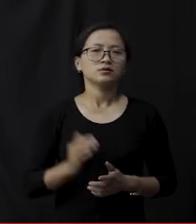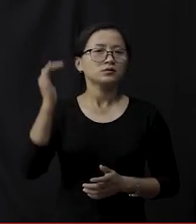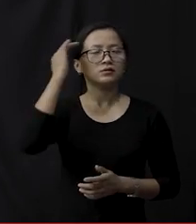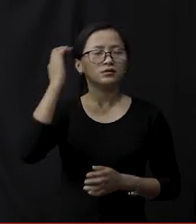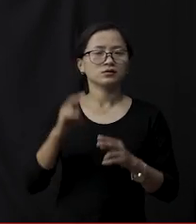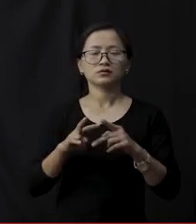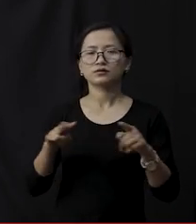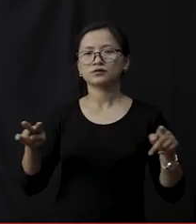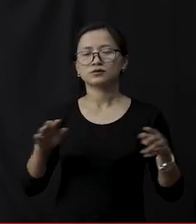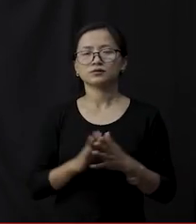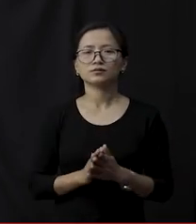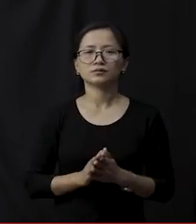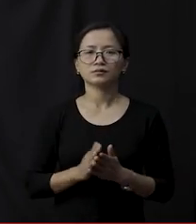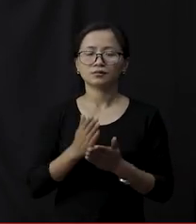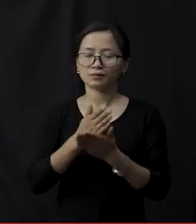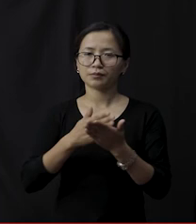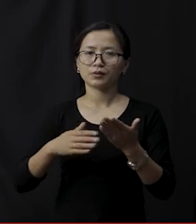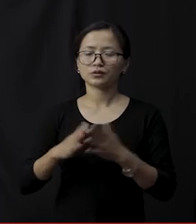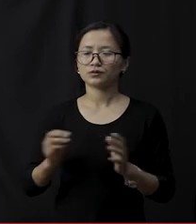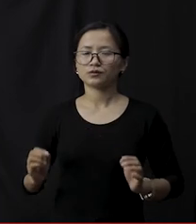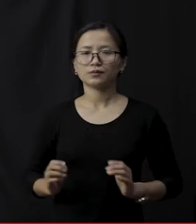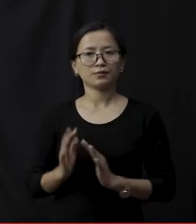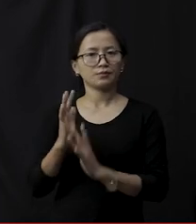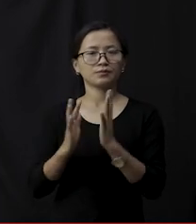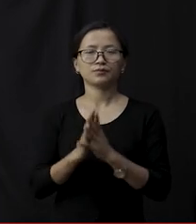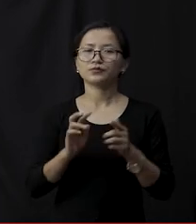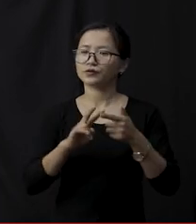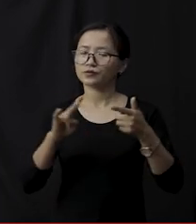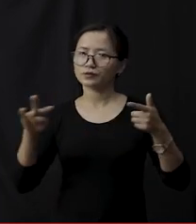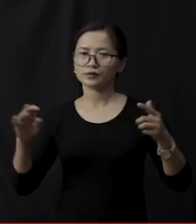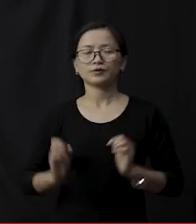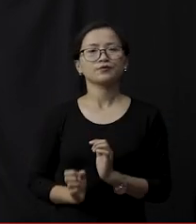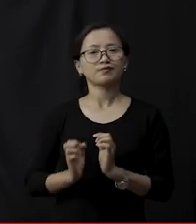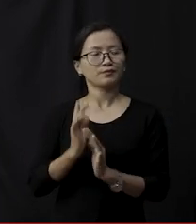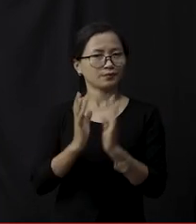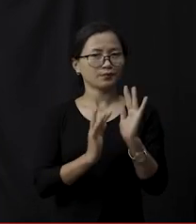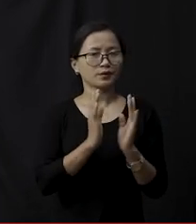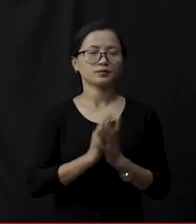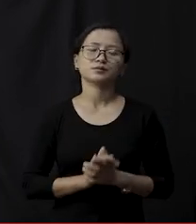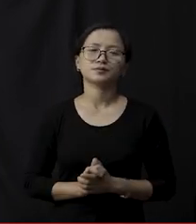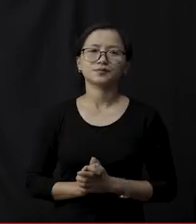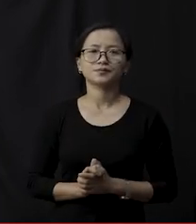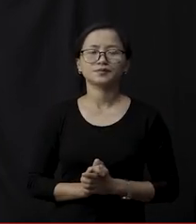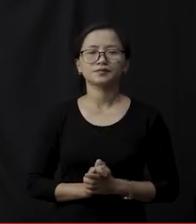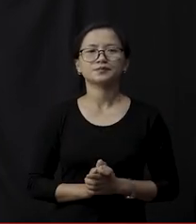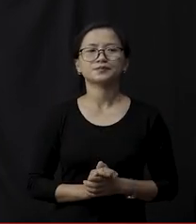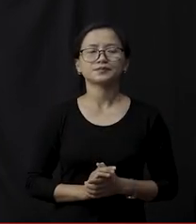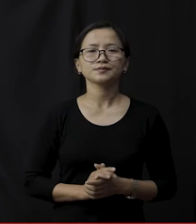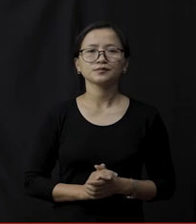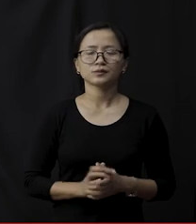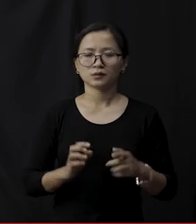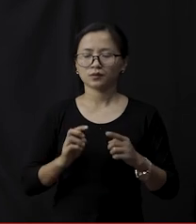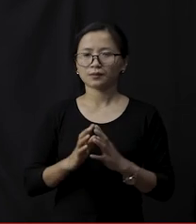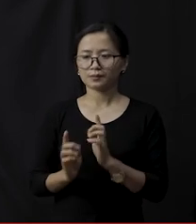know the difference between different parts of plant and different types of plant. Now, when we say different type of plant,